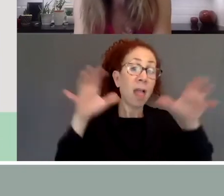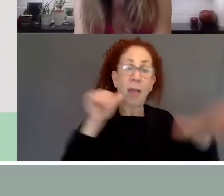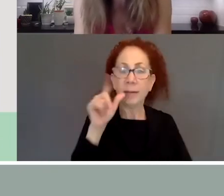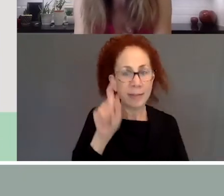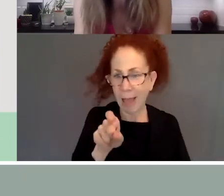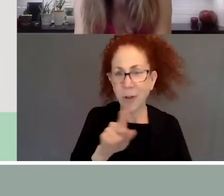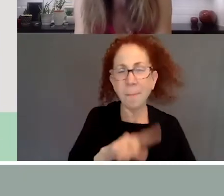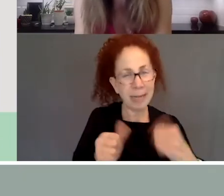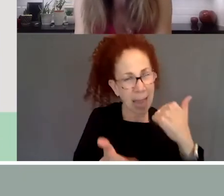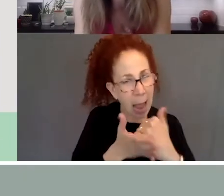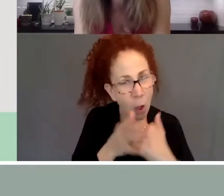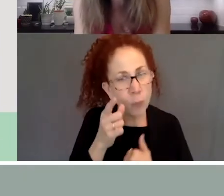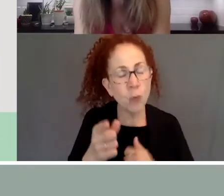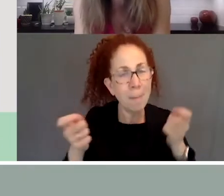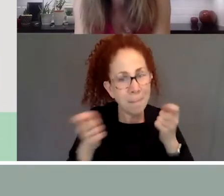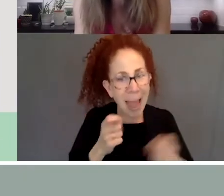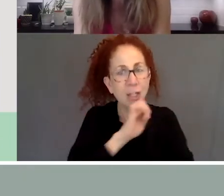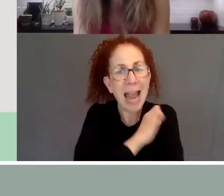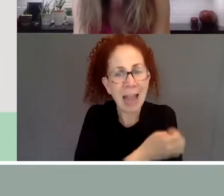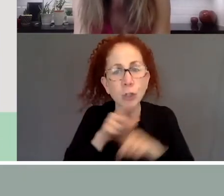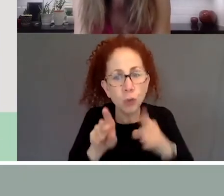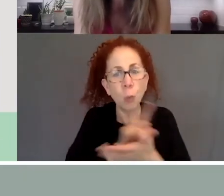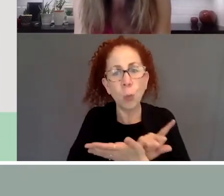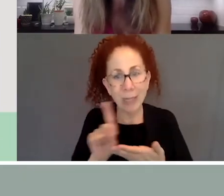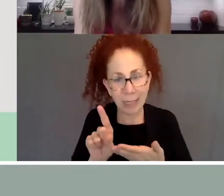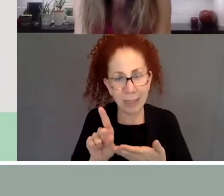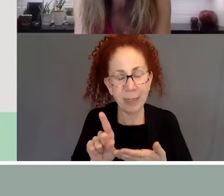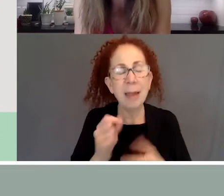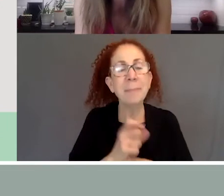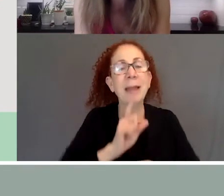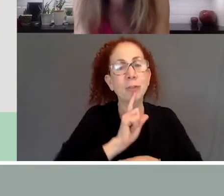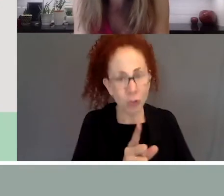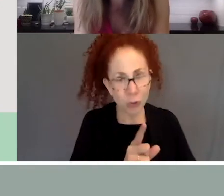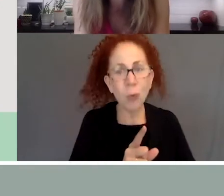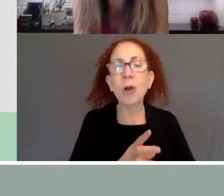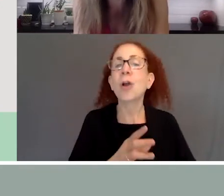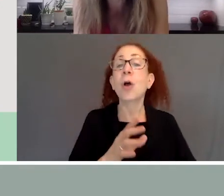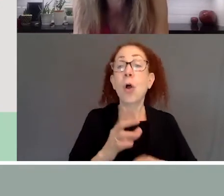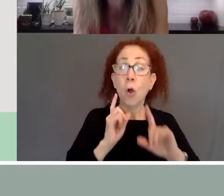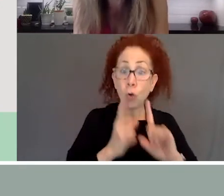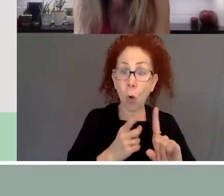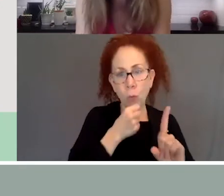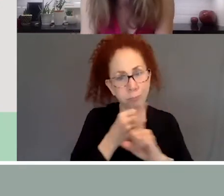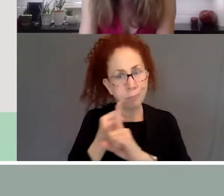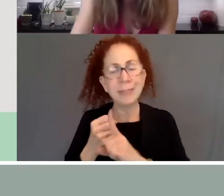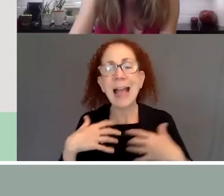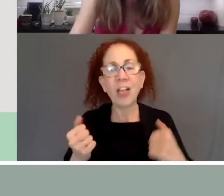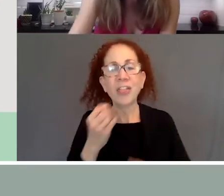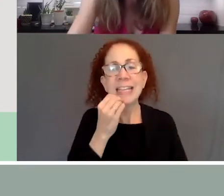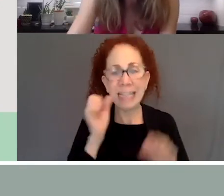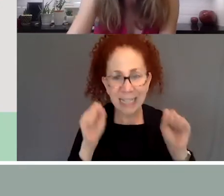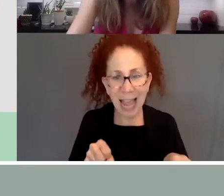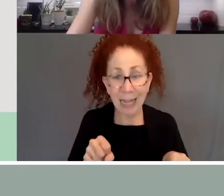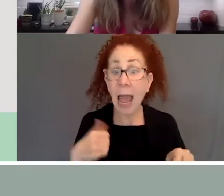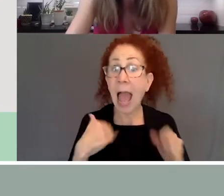can help you manage your energy during the week and really ensure that you're hitting those goals for healthy eating. And the recipe